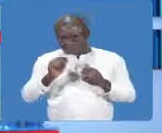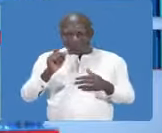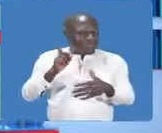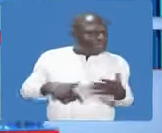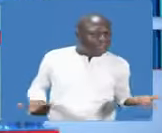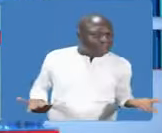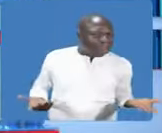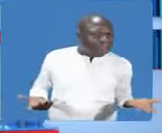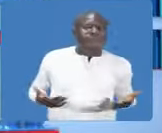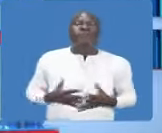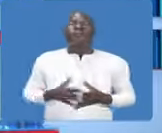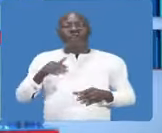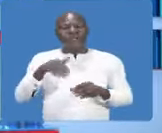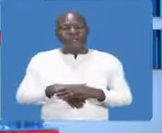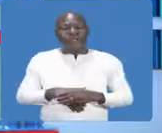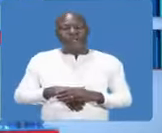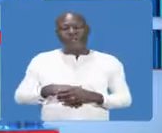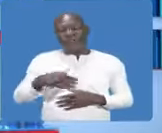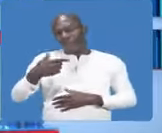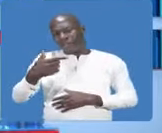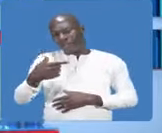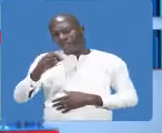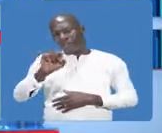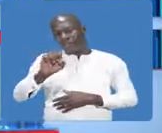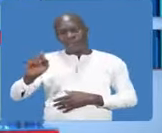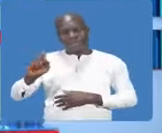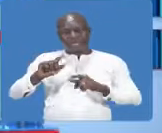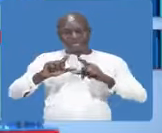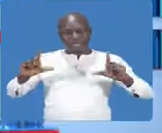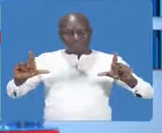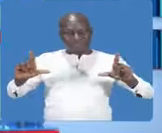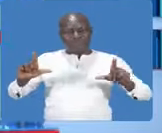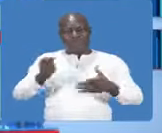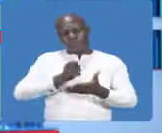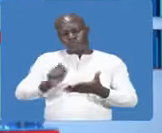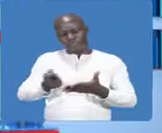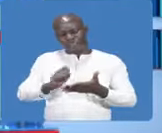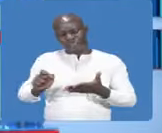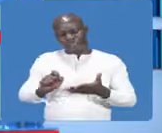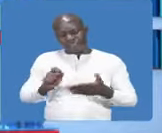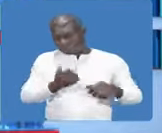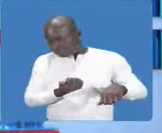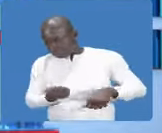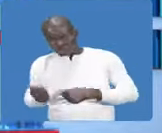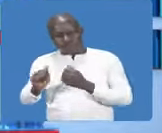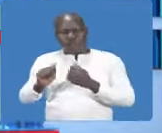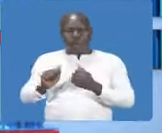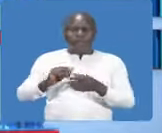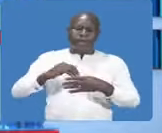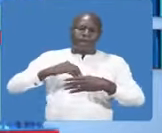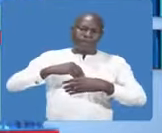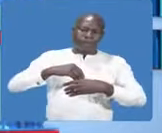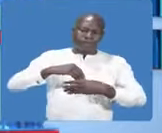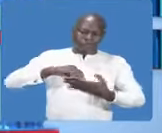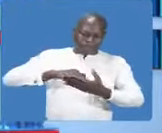ya kyerɛ sɛ wo Greek kasa aye de trɔ Bible mu no sɛ ye kasa asubɔ a asubɔ